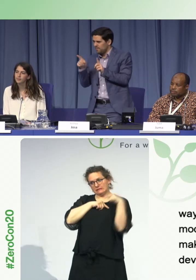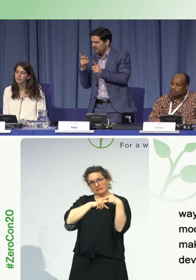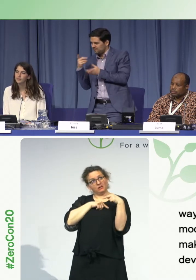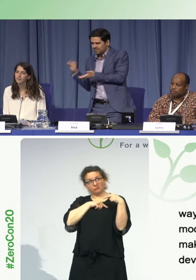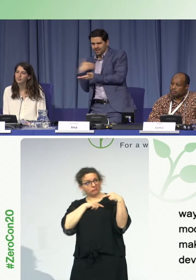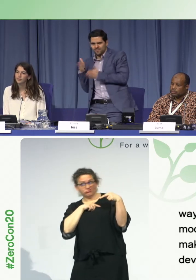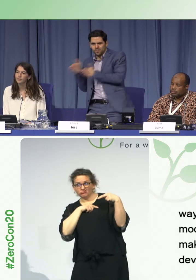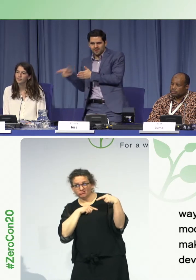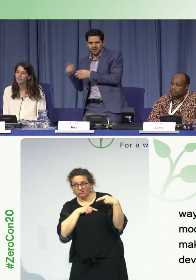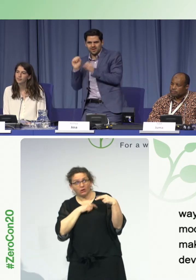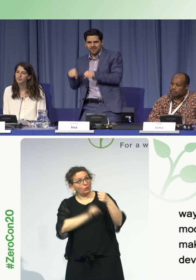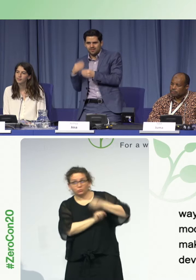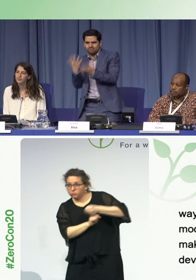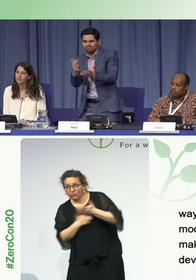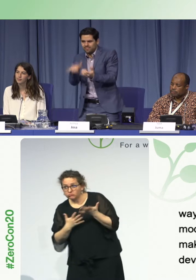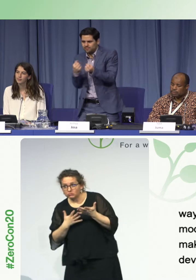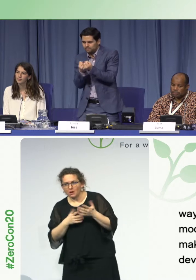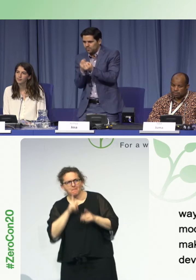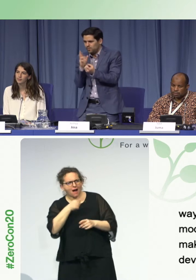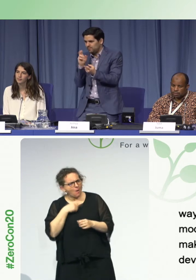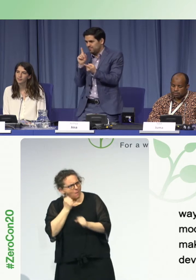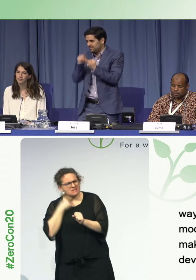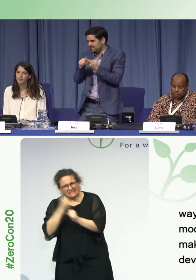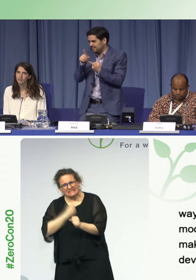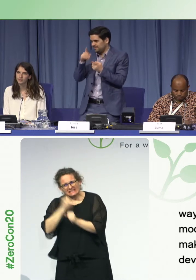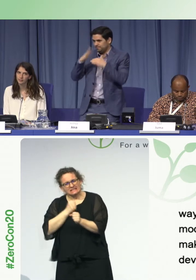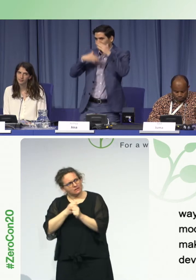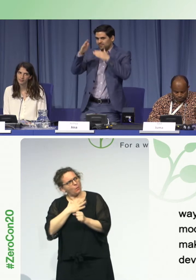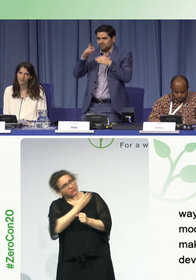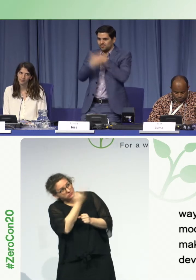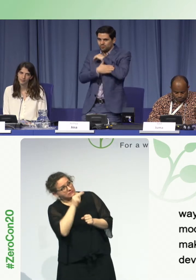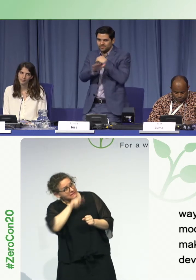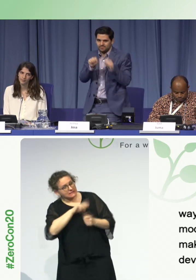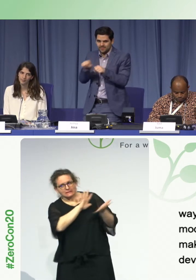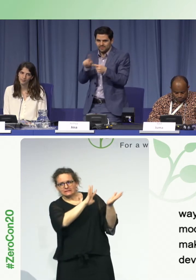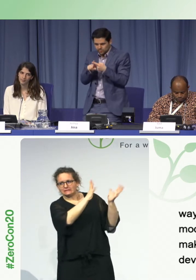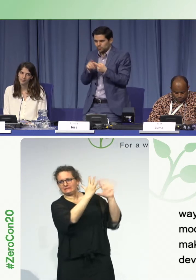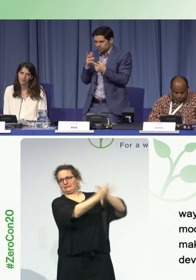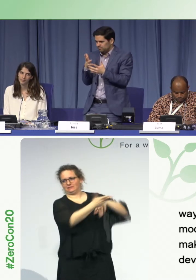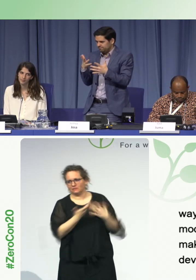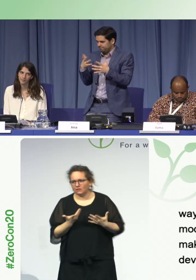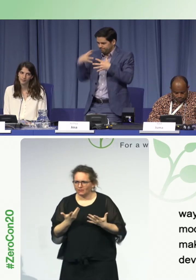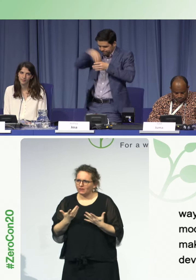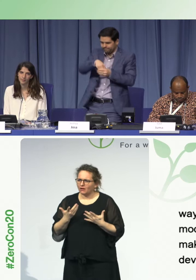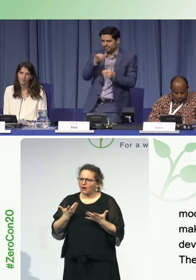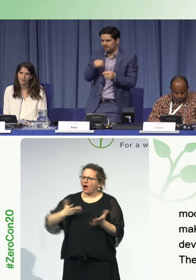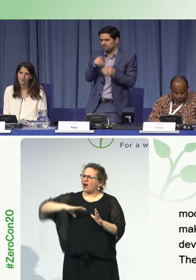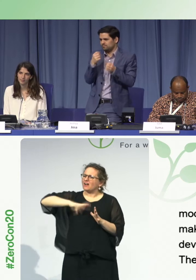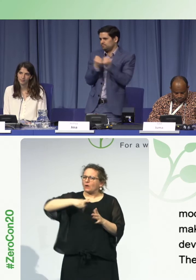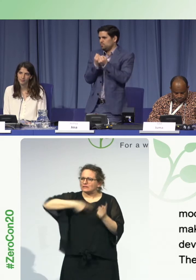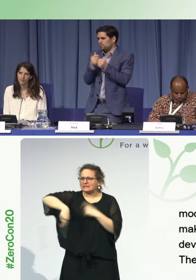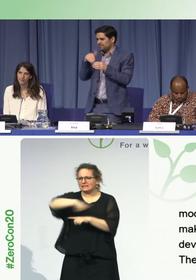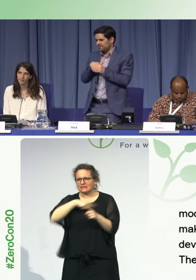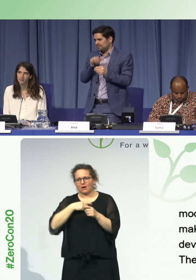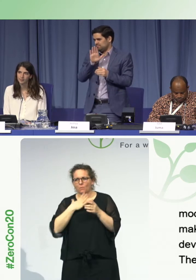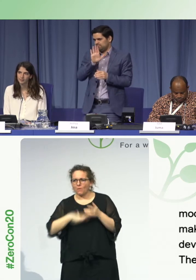are still able to succeed, that they have ways that you are supporting them in building a country that